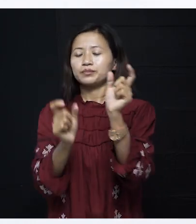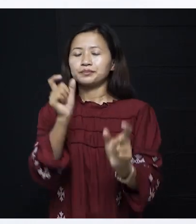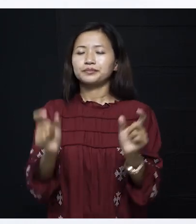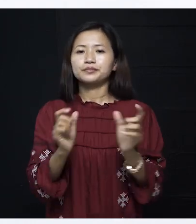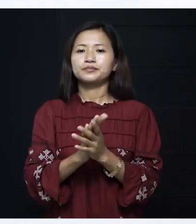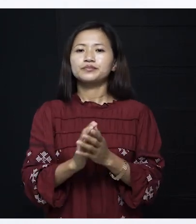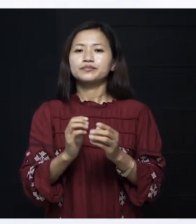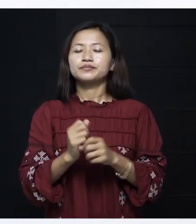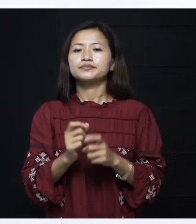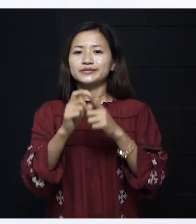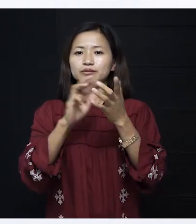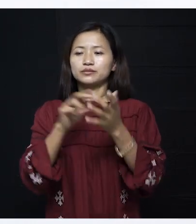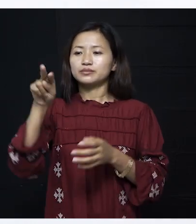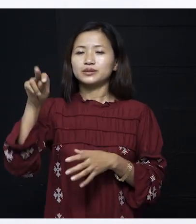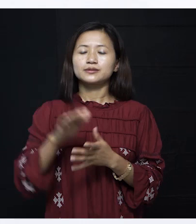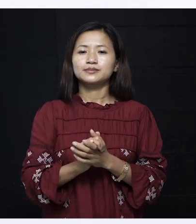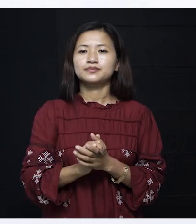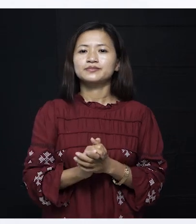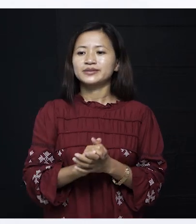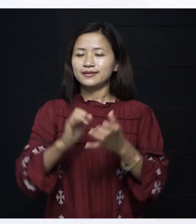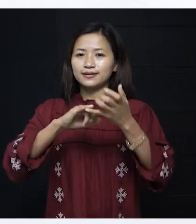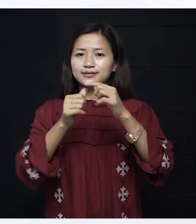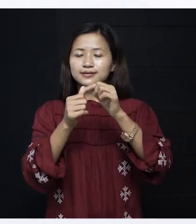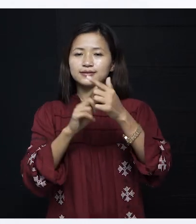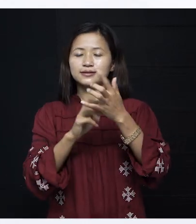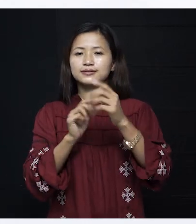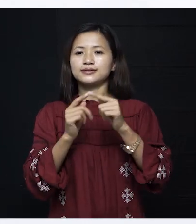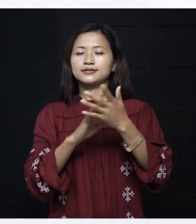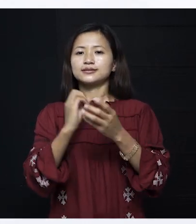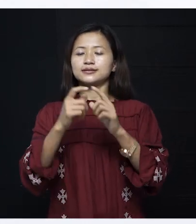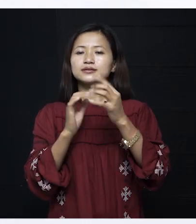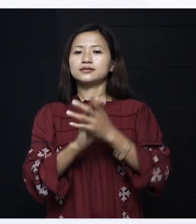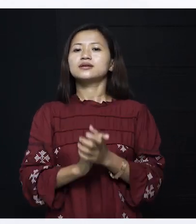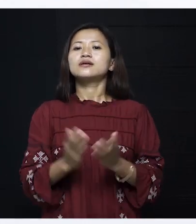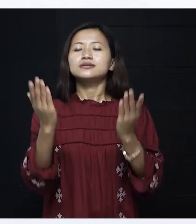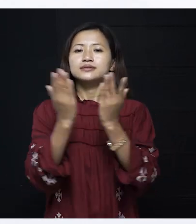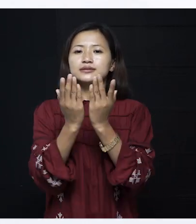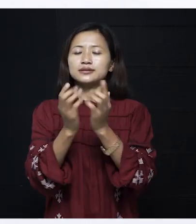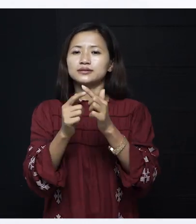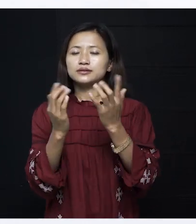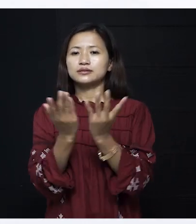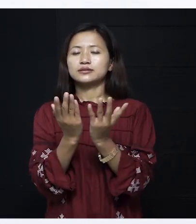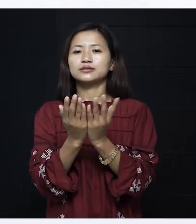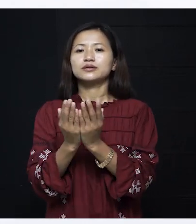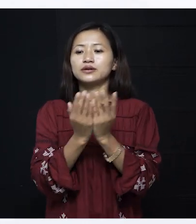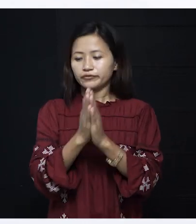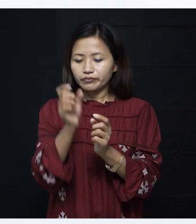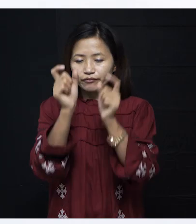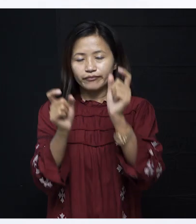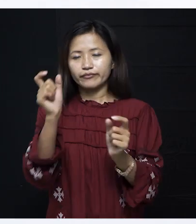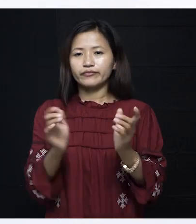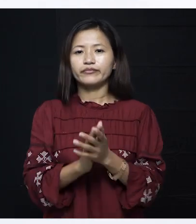so demography means the statistical analysis and the study of population. Okay,